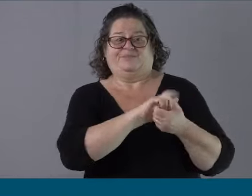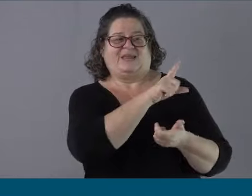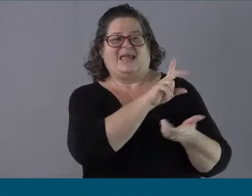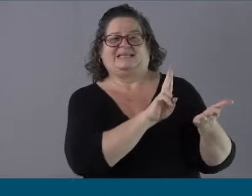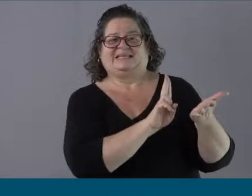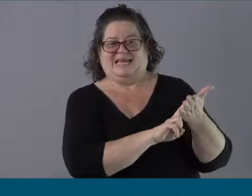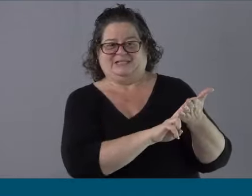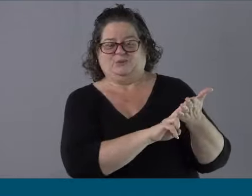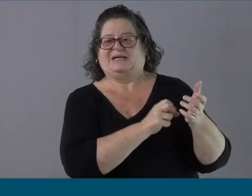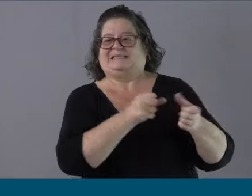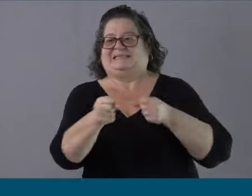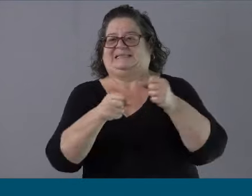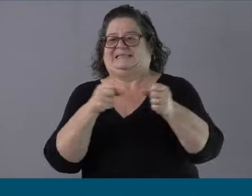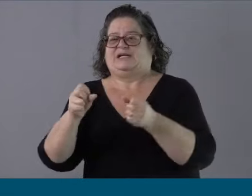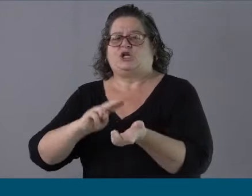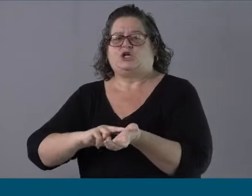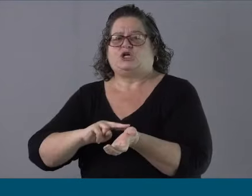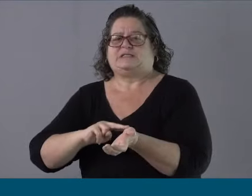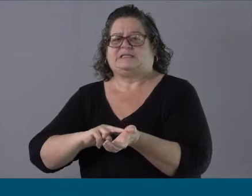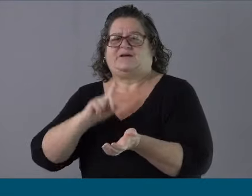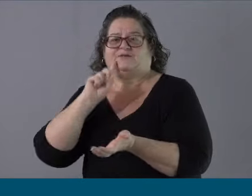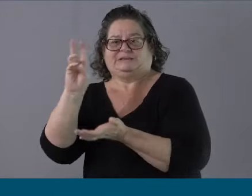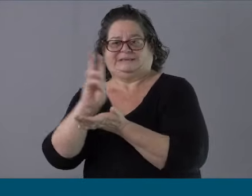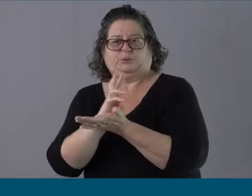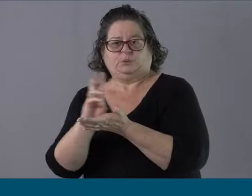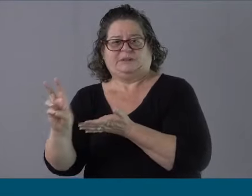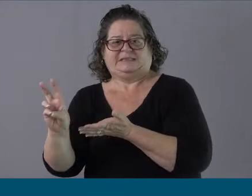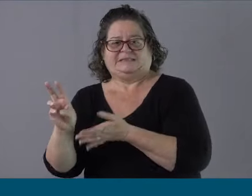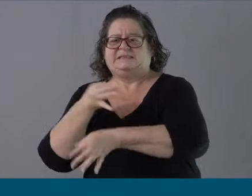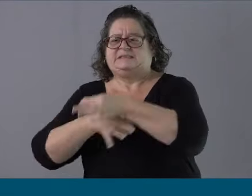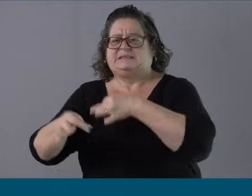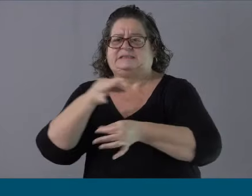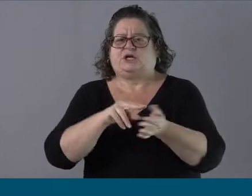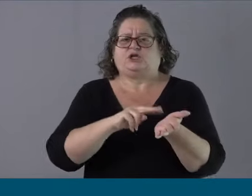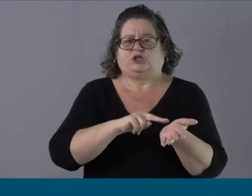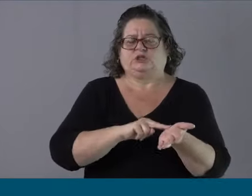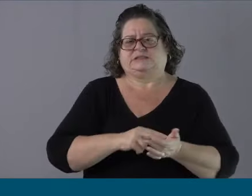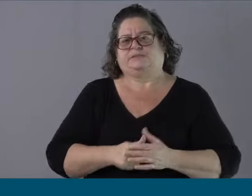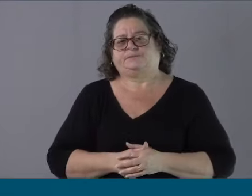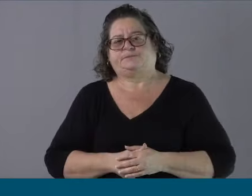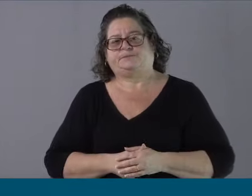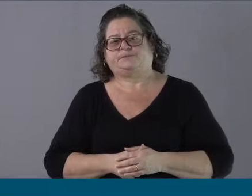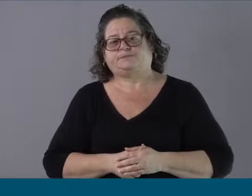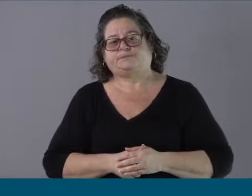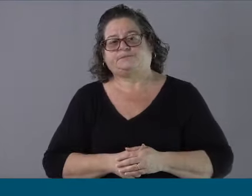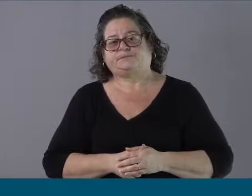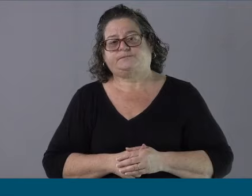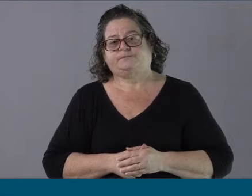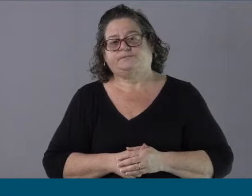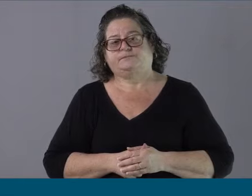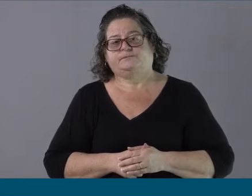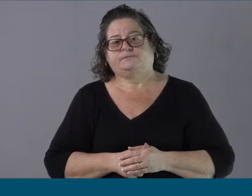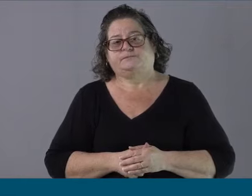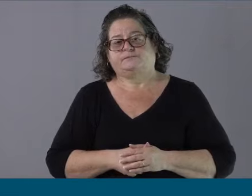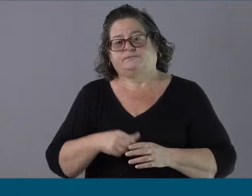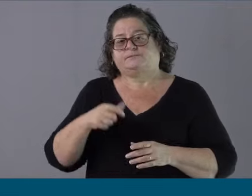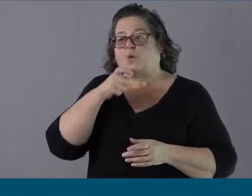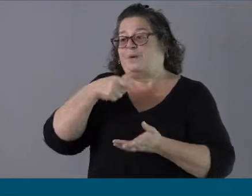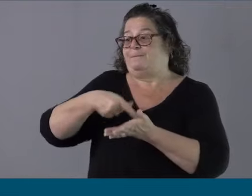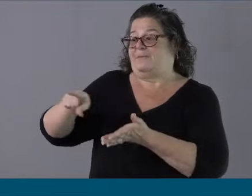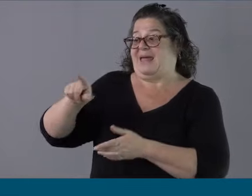the cost of the entire program is being assumed by ADHS. So the way that we determined which hospitals would get